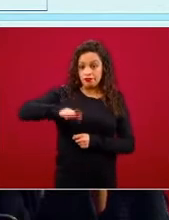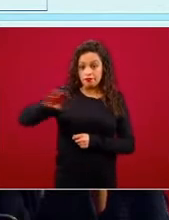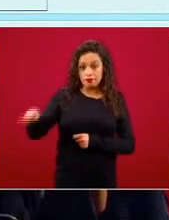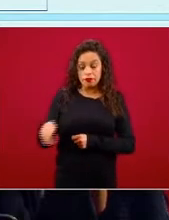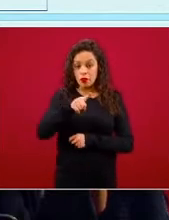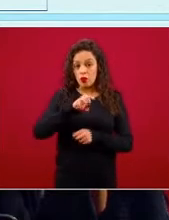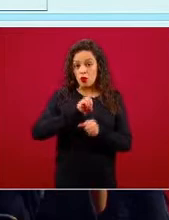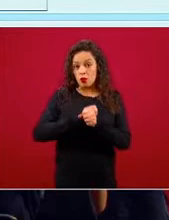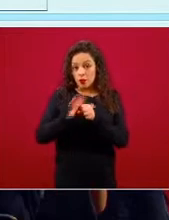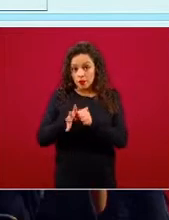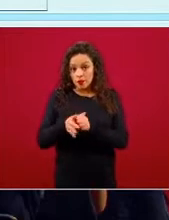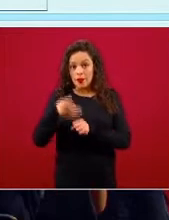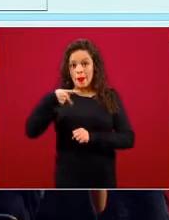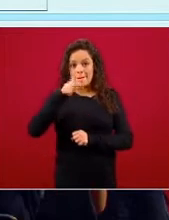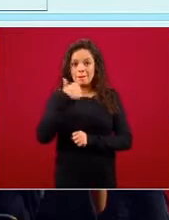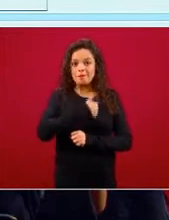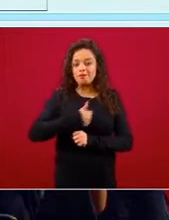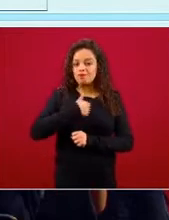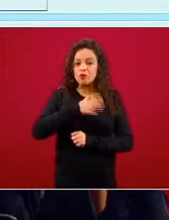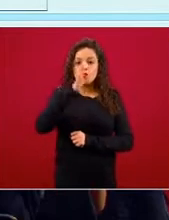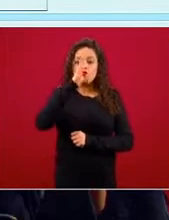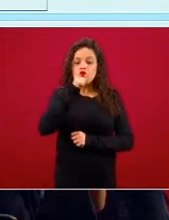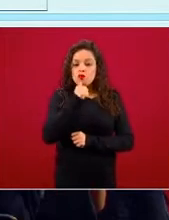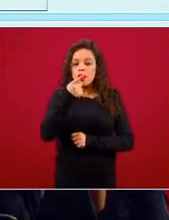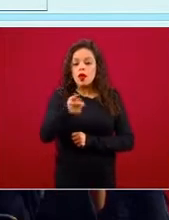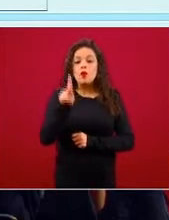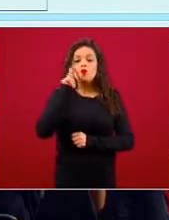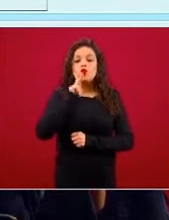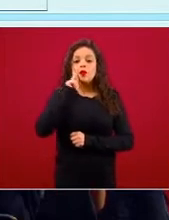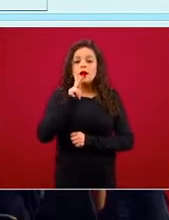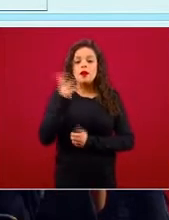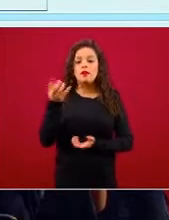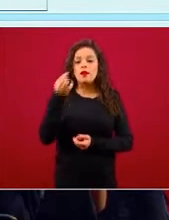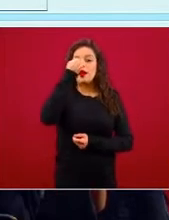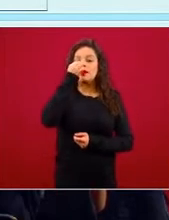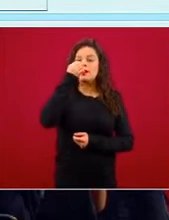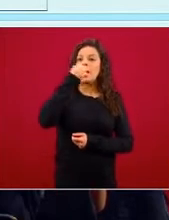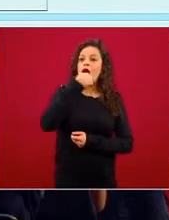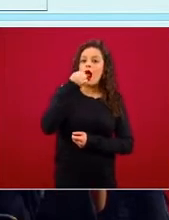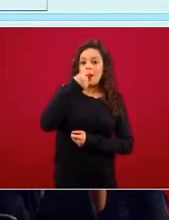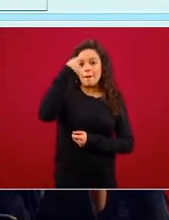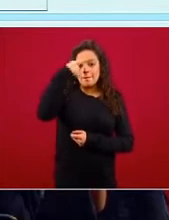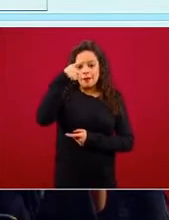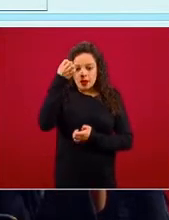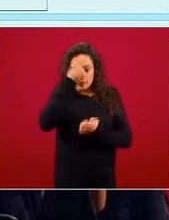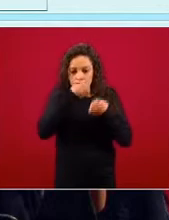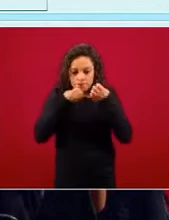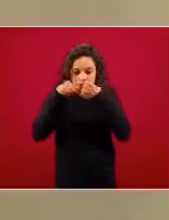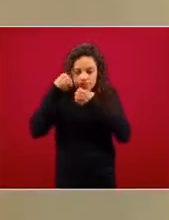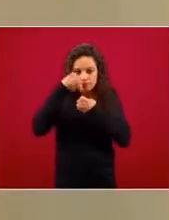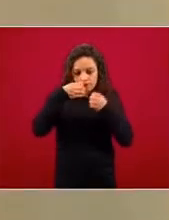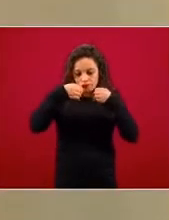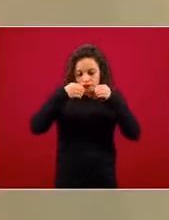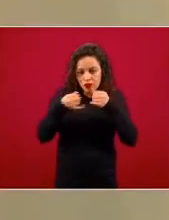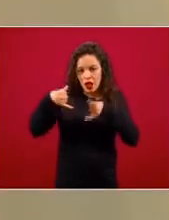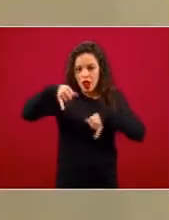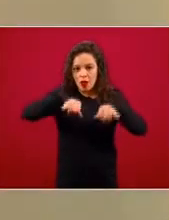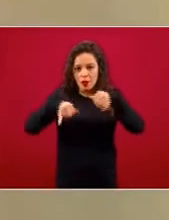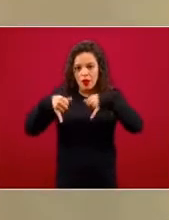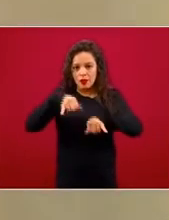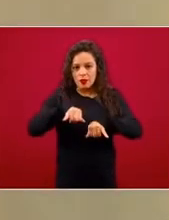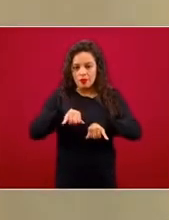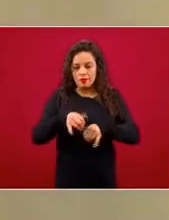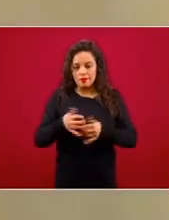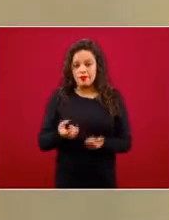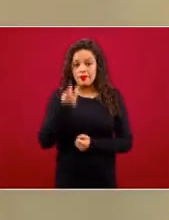not get to test their fluids to determine the diagnosis. And the concern